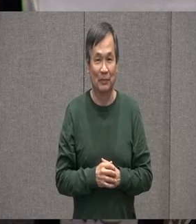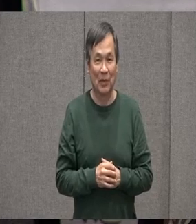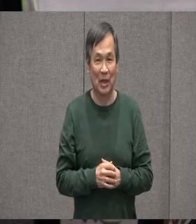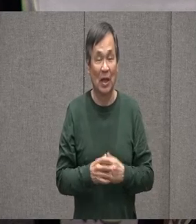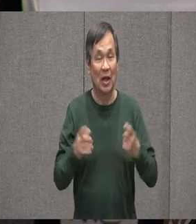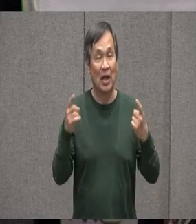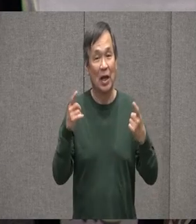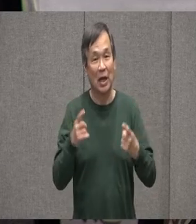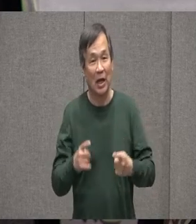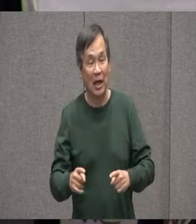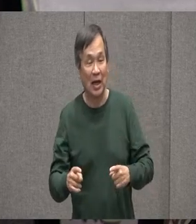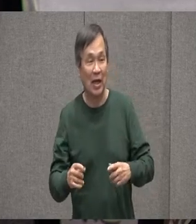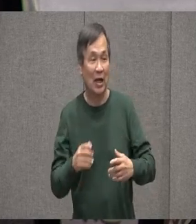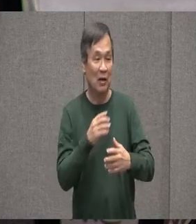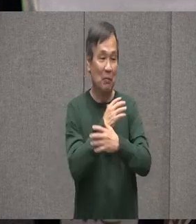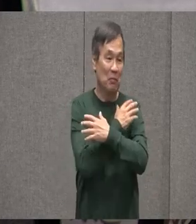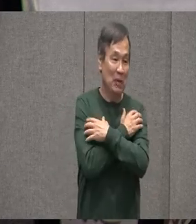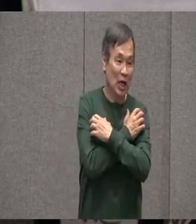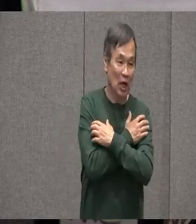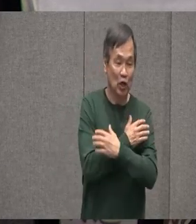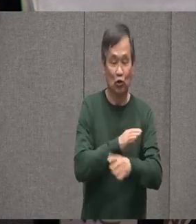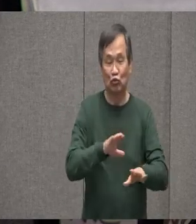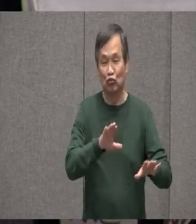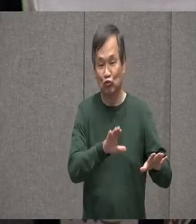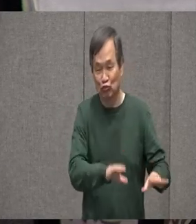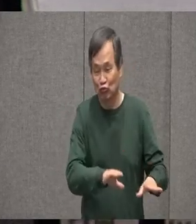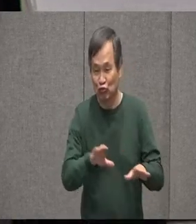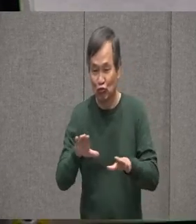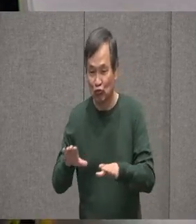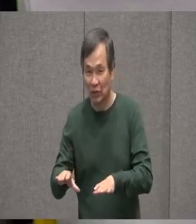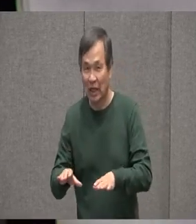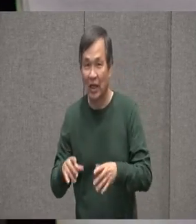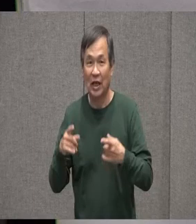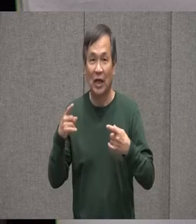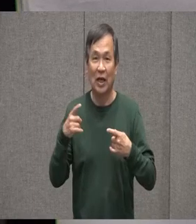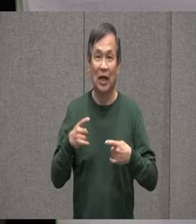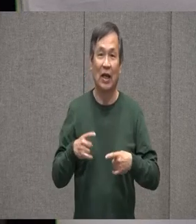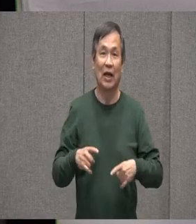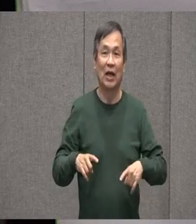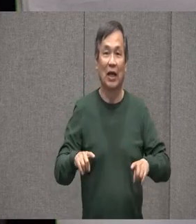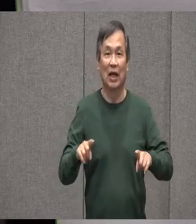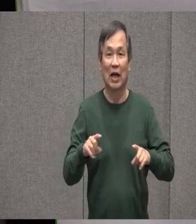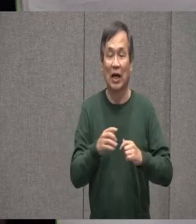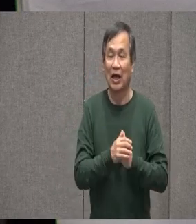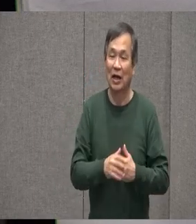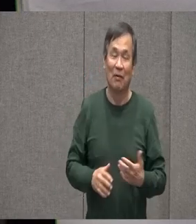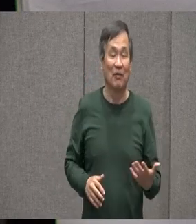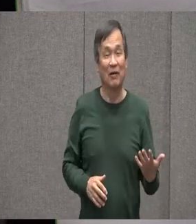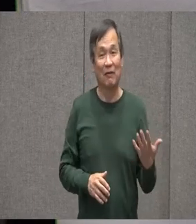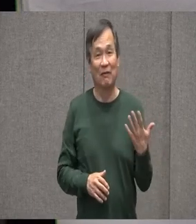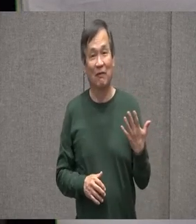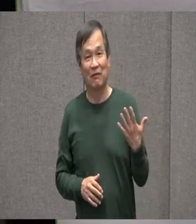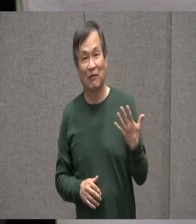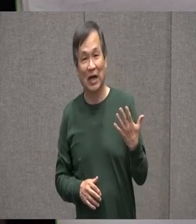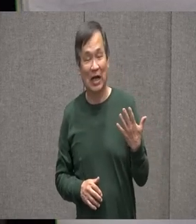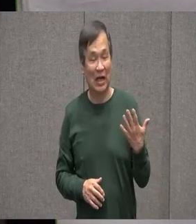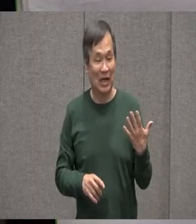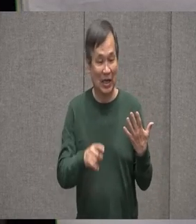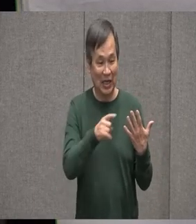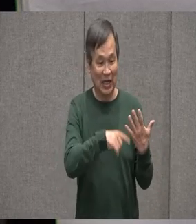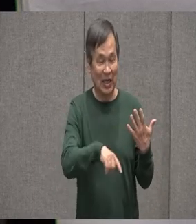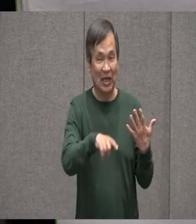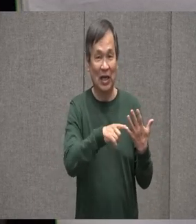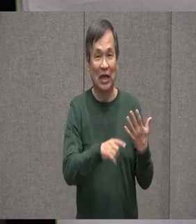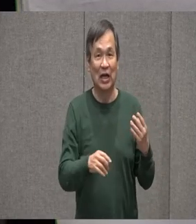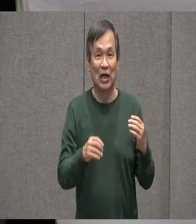The bears settled down as the owls looked around and spied Ermine making the climb. From 10 occupants